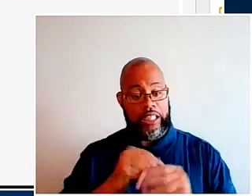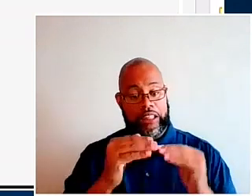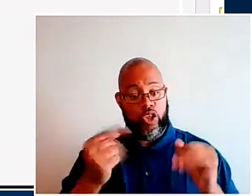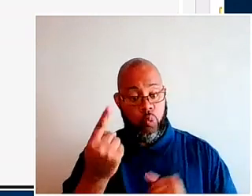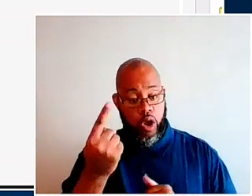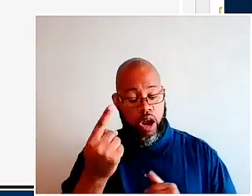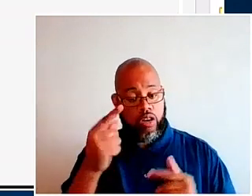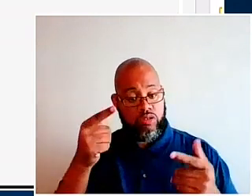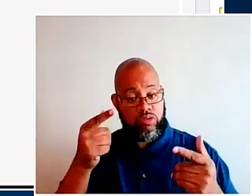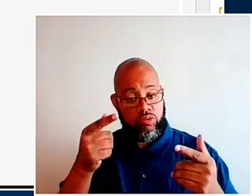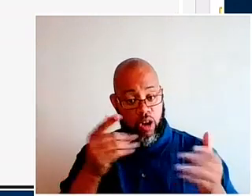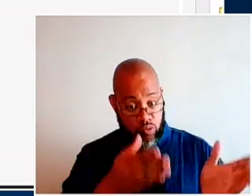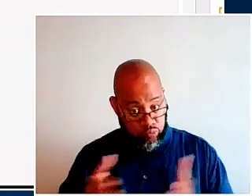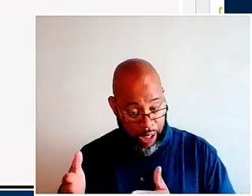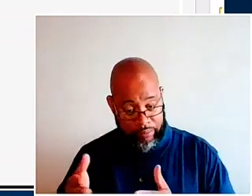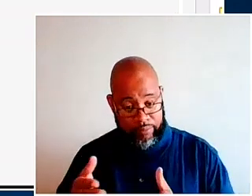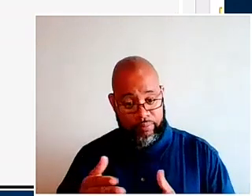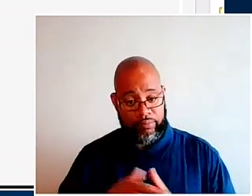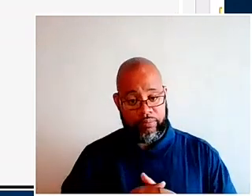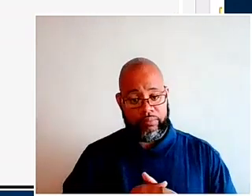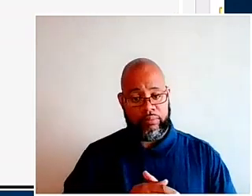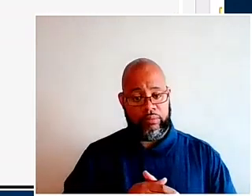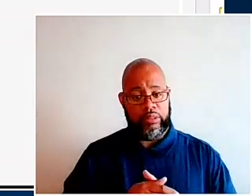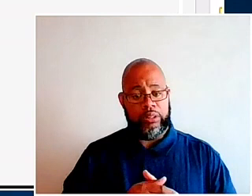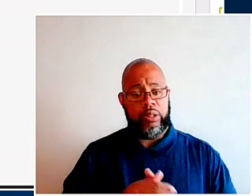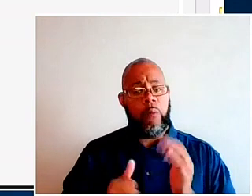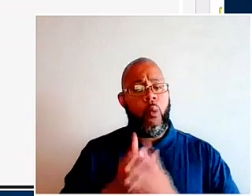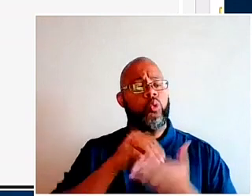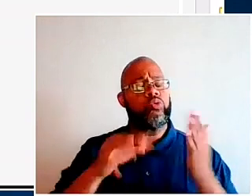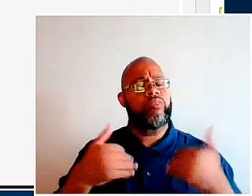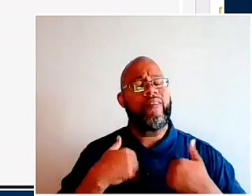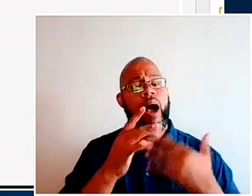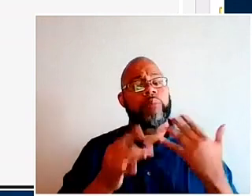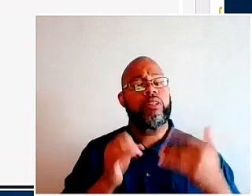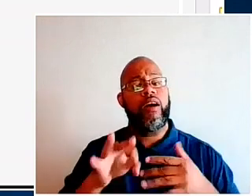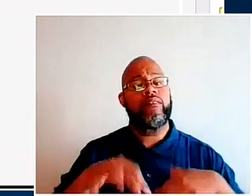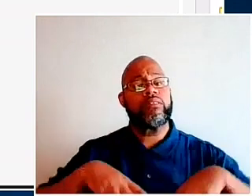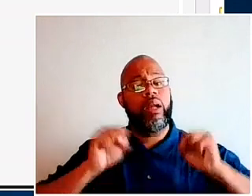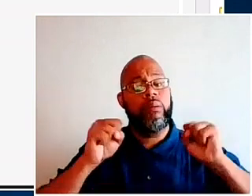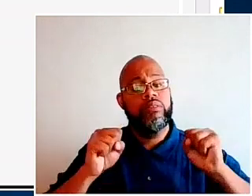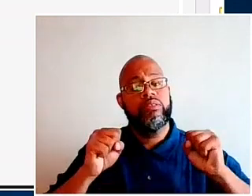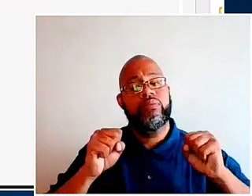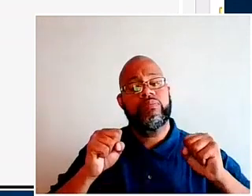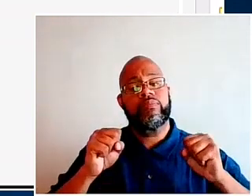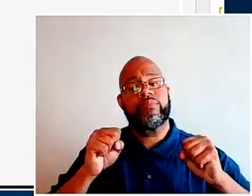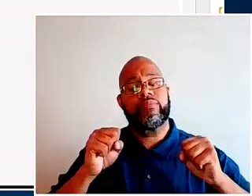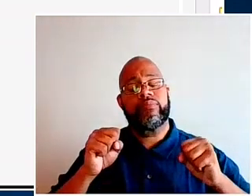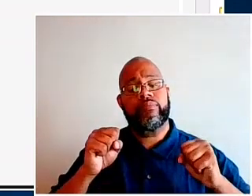arrangement, generally students might have the option of taking